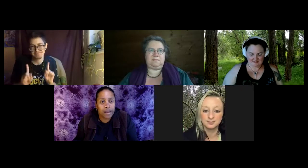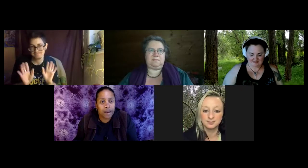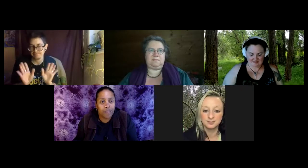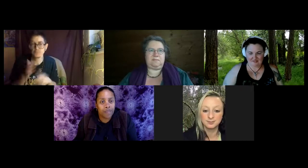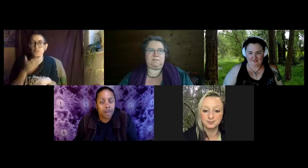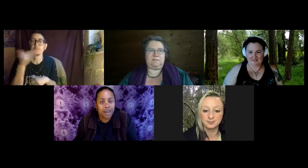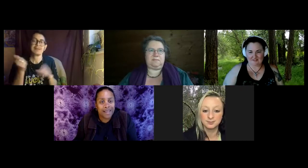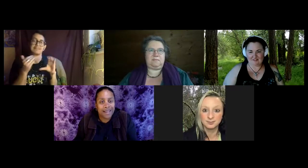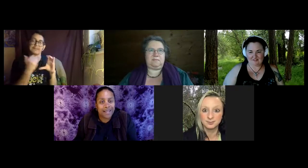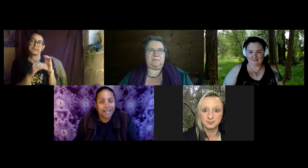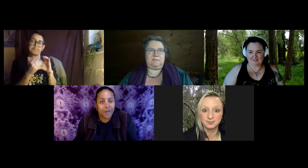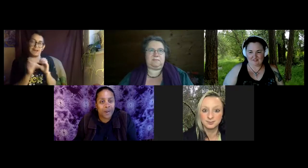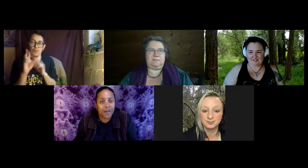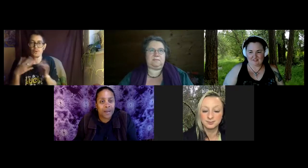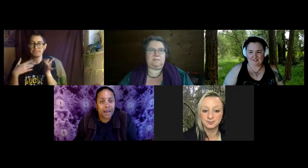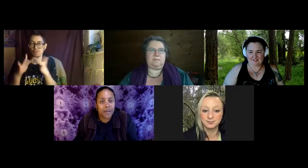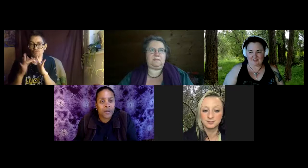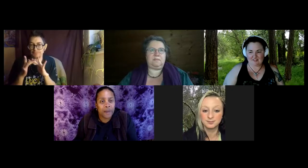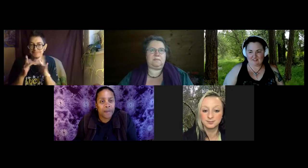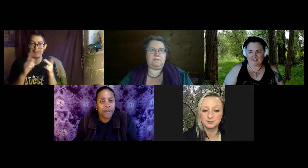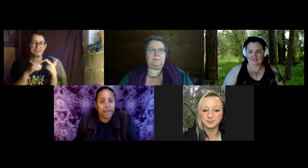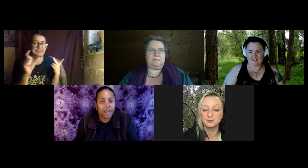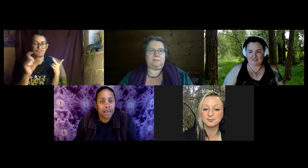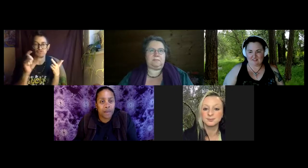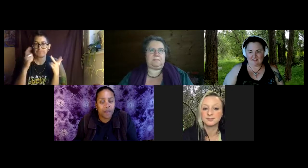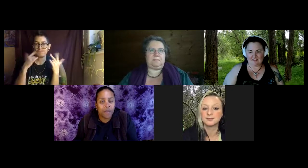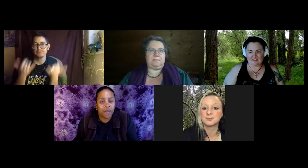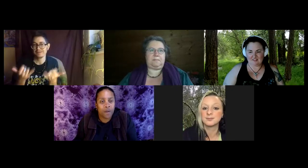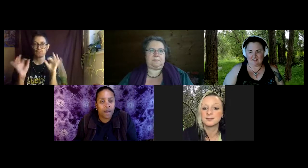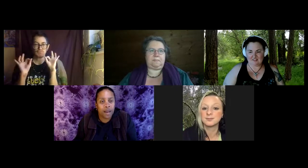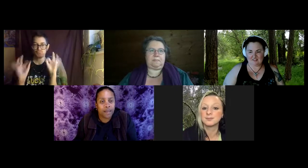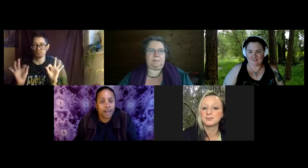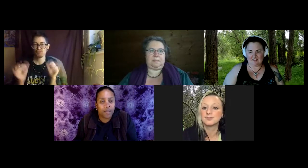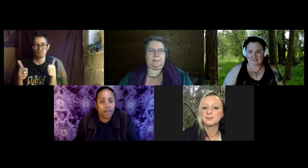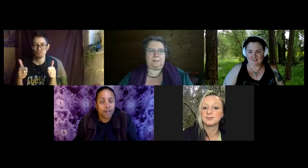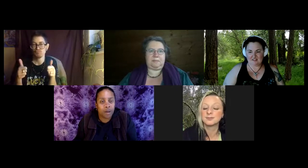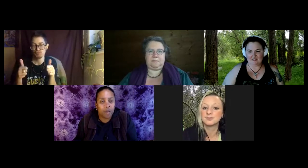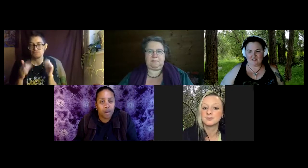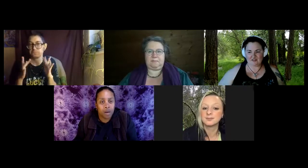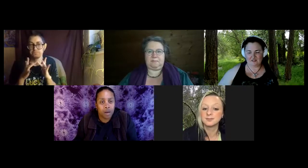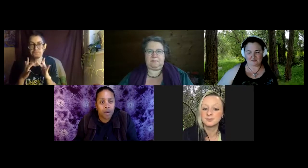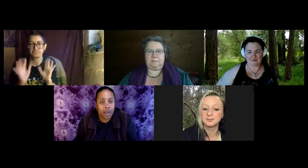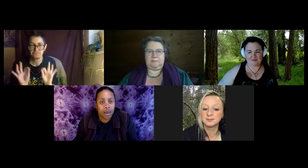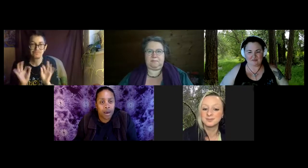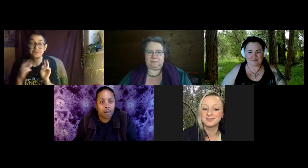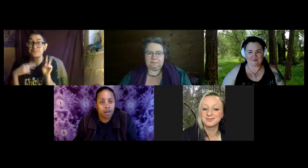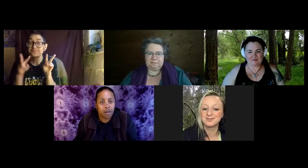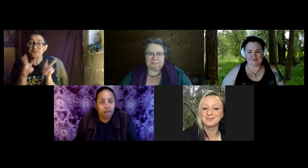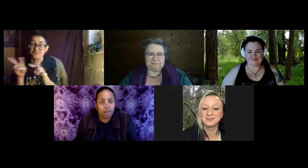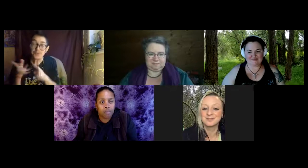my text isn't working right now, so it's probably best to email me if you wanted to contact me. So anyway,